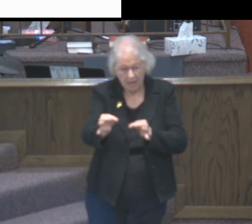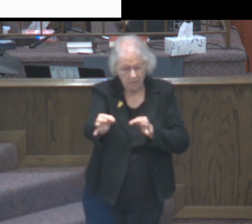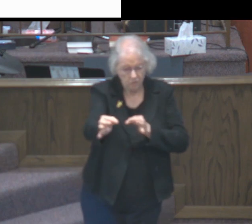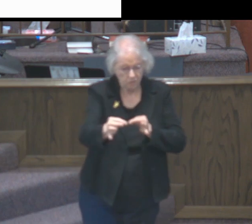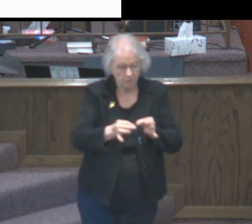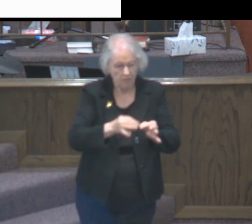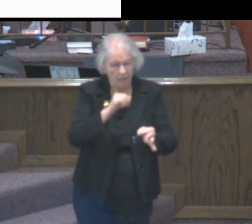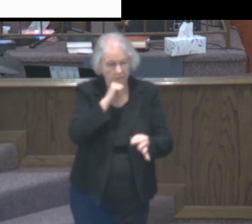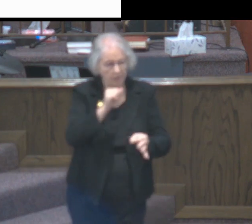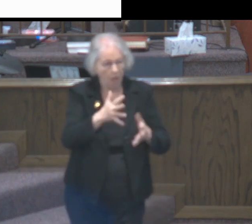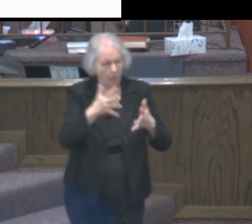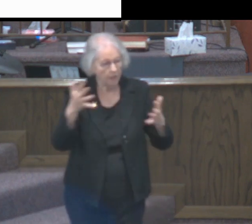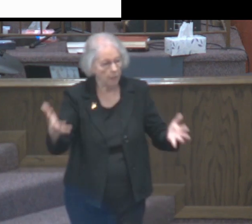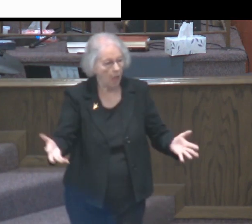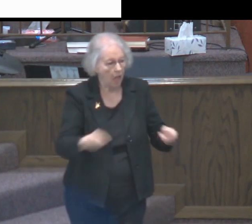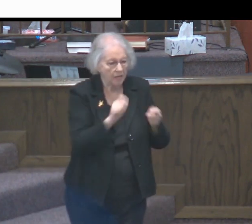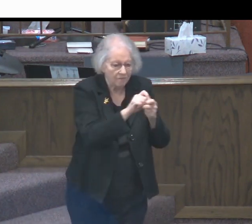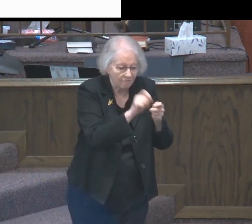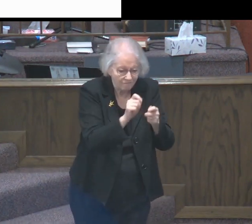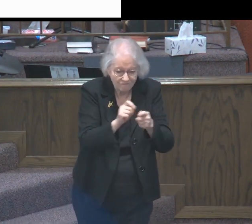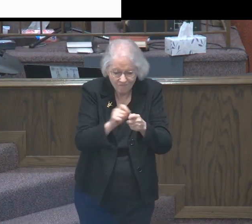law are these broad principles